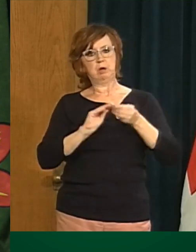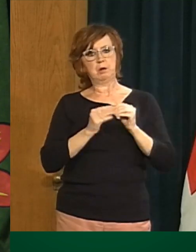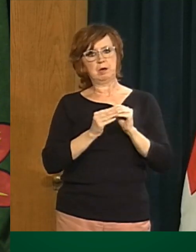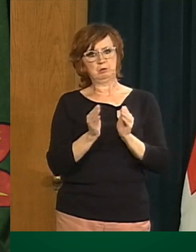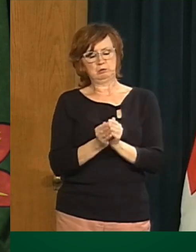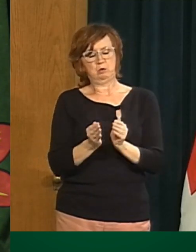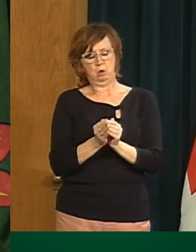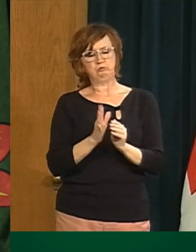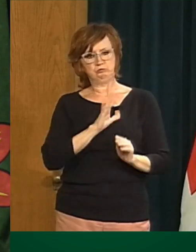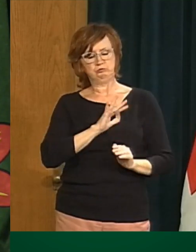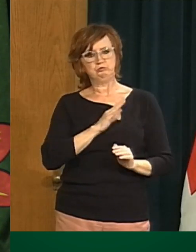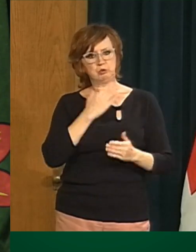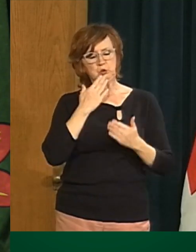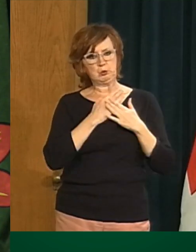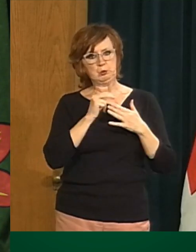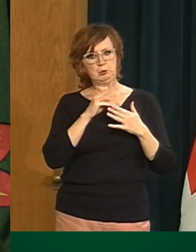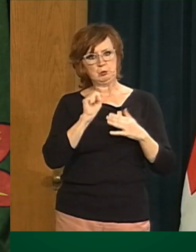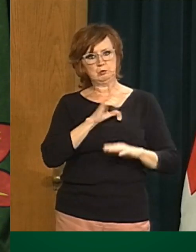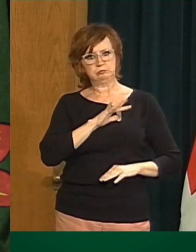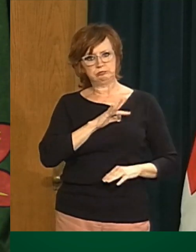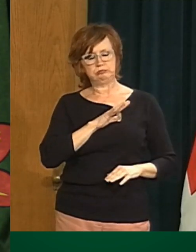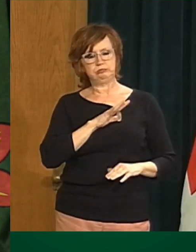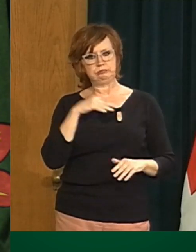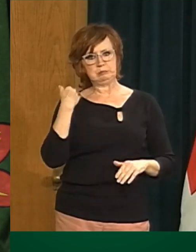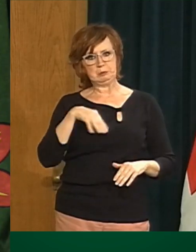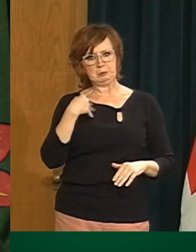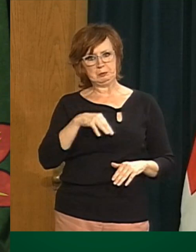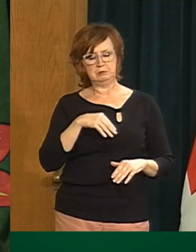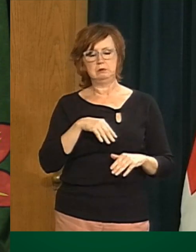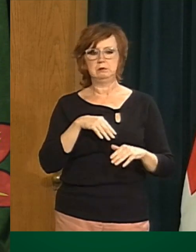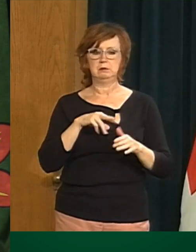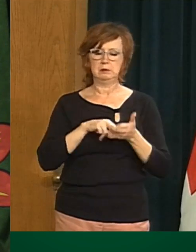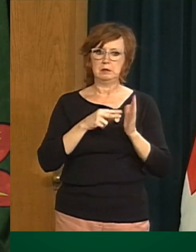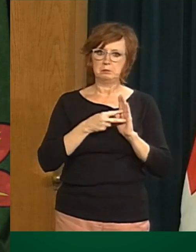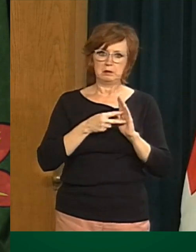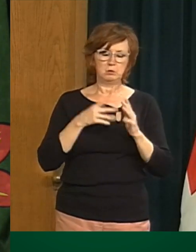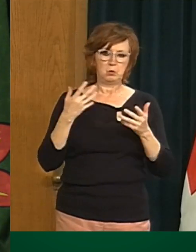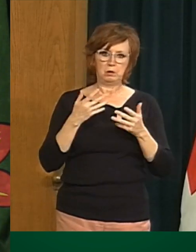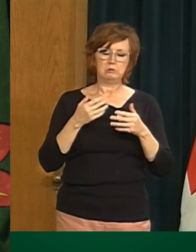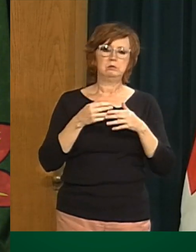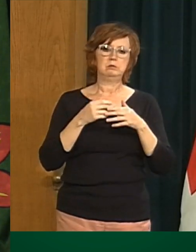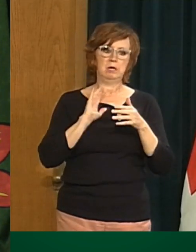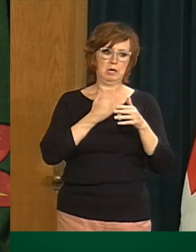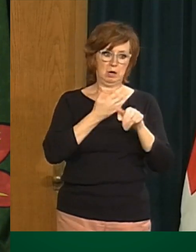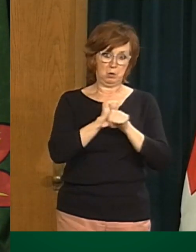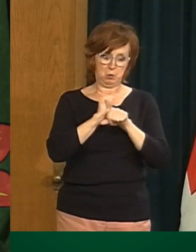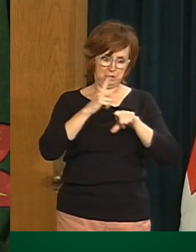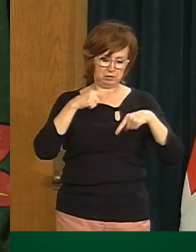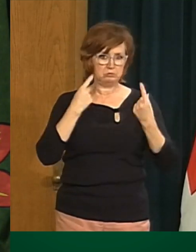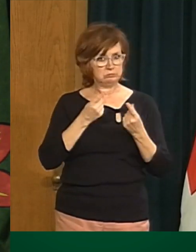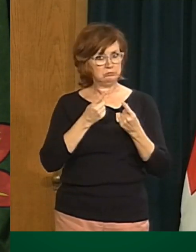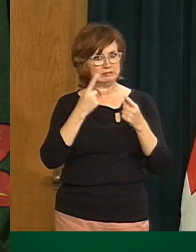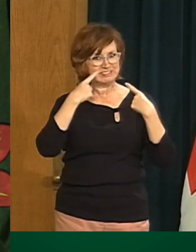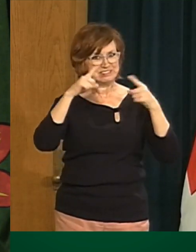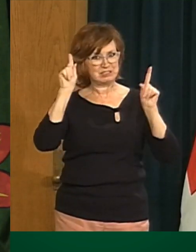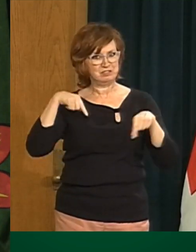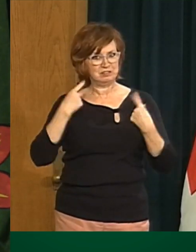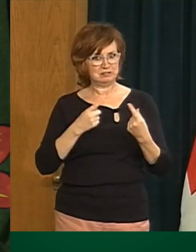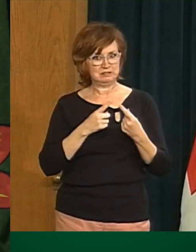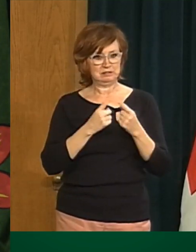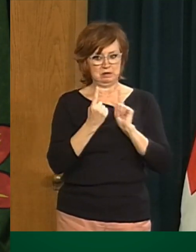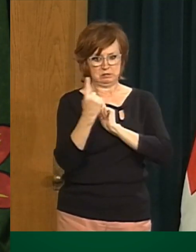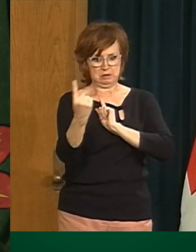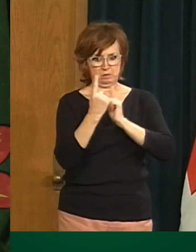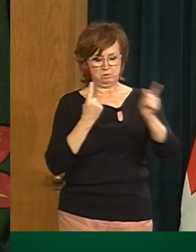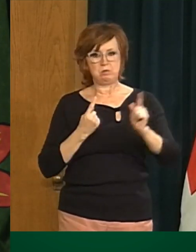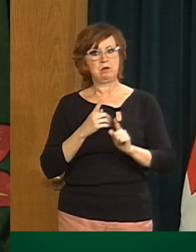that what Saskatchewan people are doing is working. Physical distancing, it works. But we need to